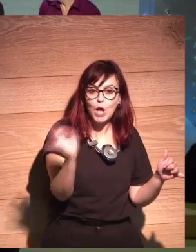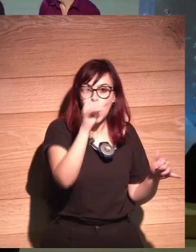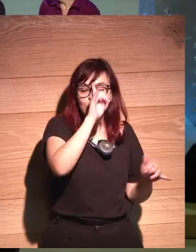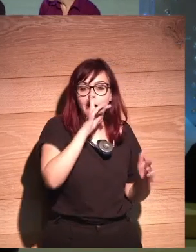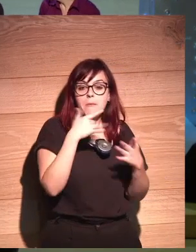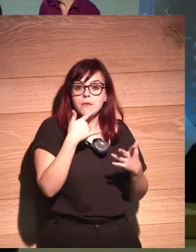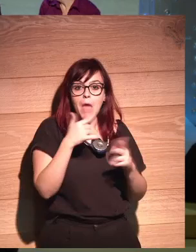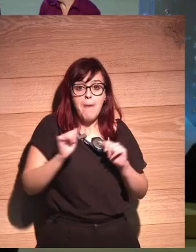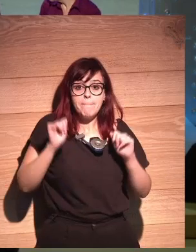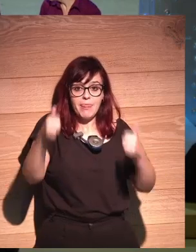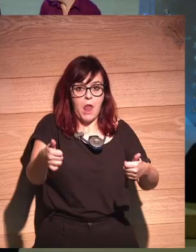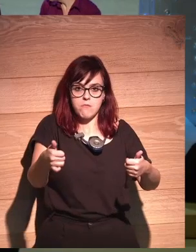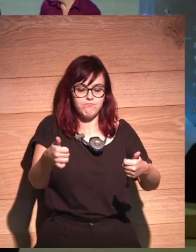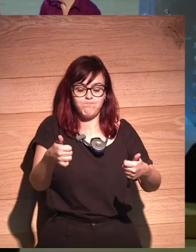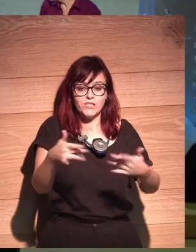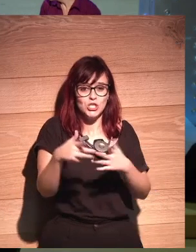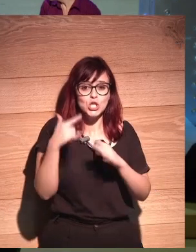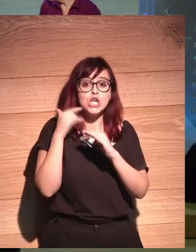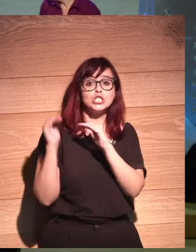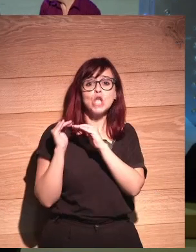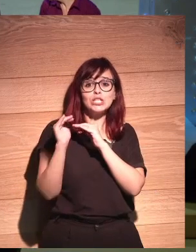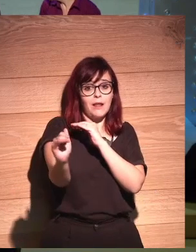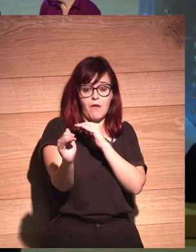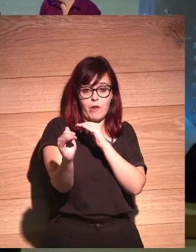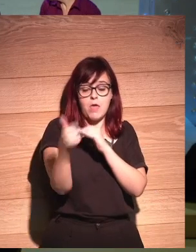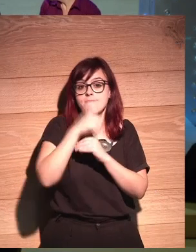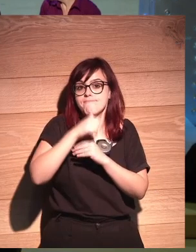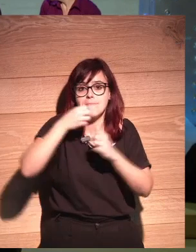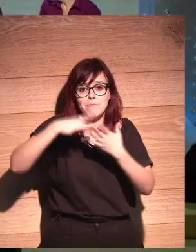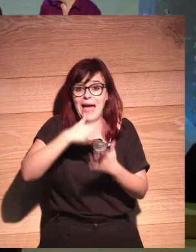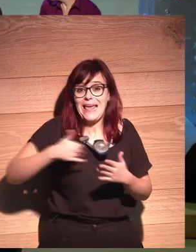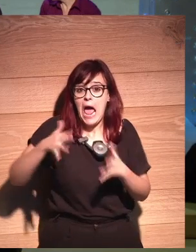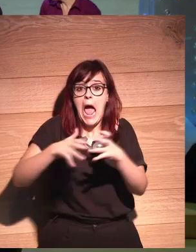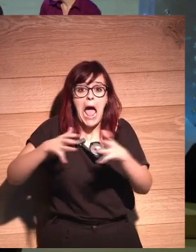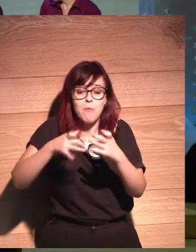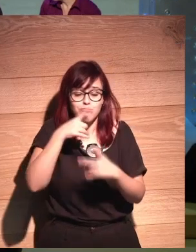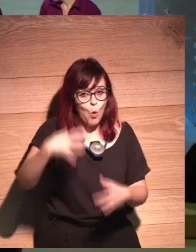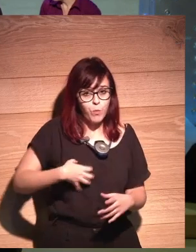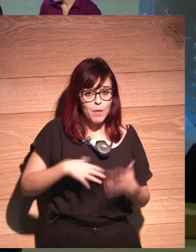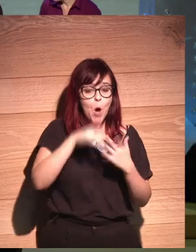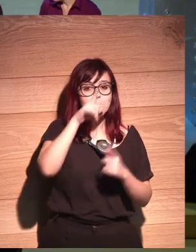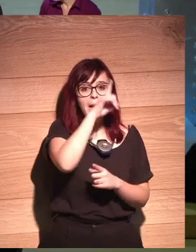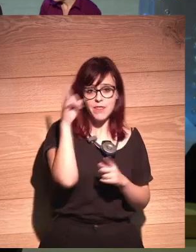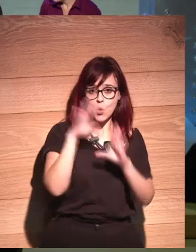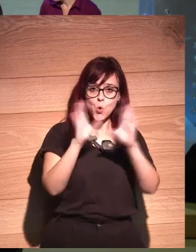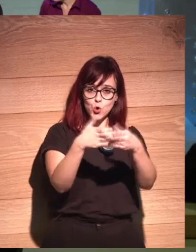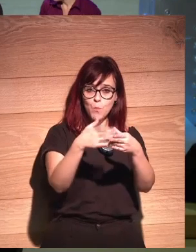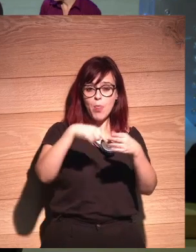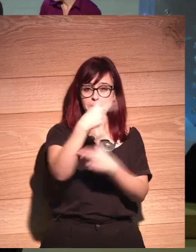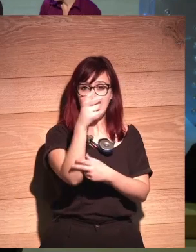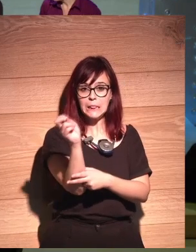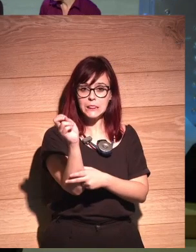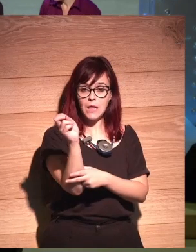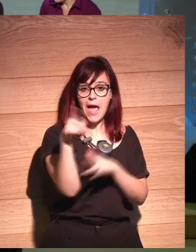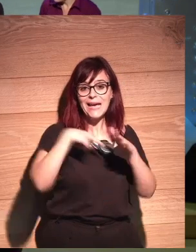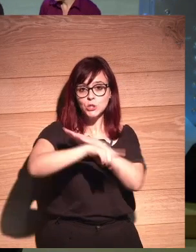to organize an eco-friendly festival. Sometimes you're not sustainable enough. A year